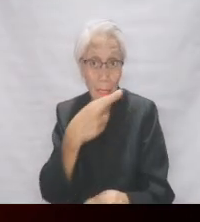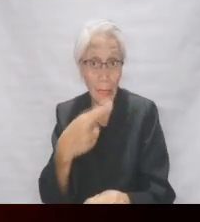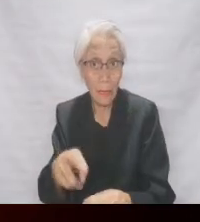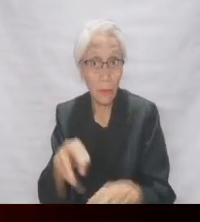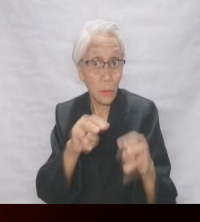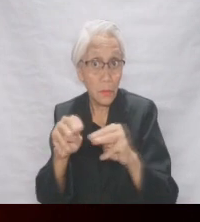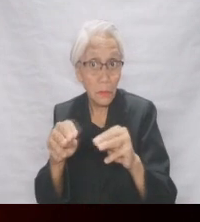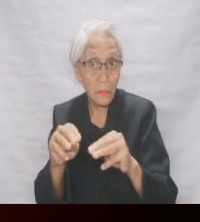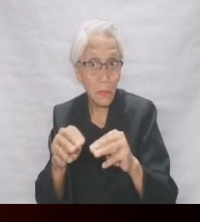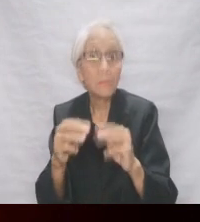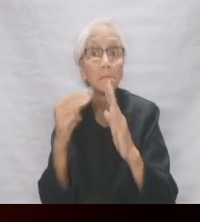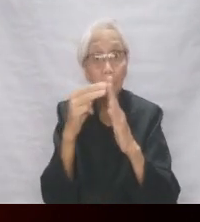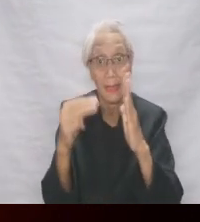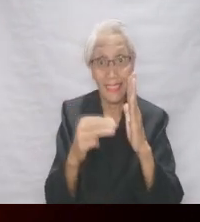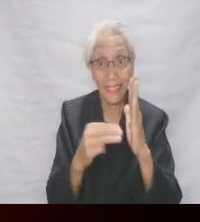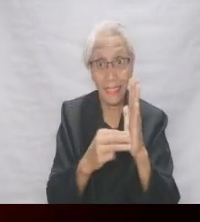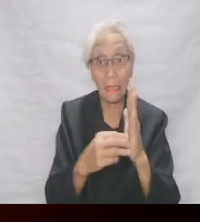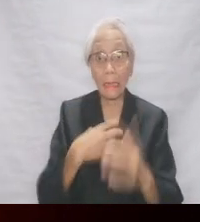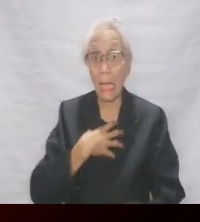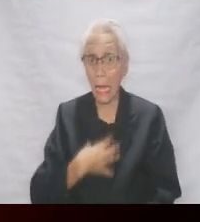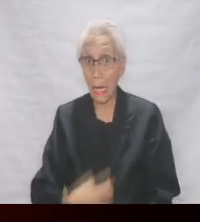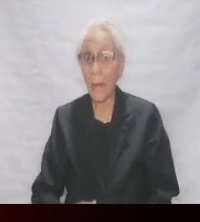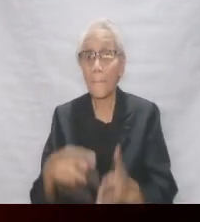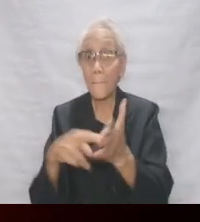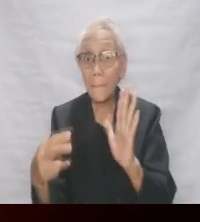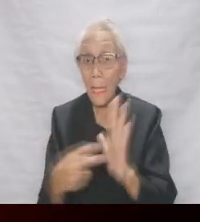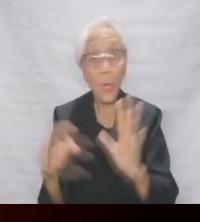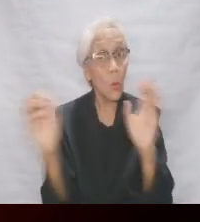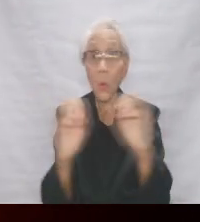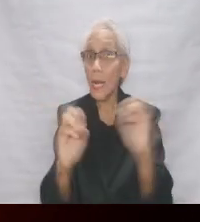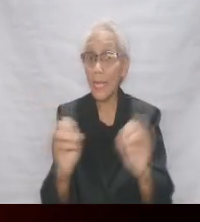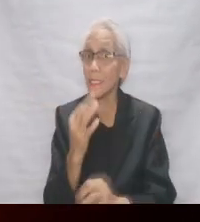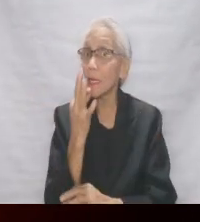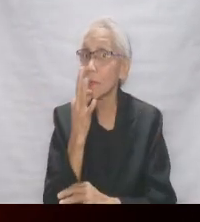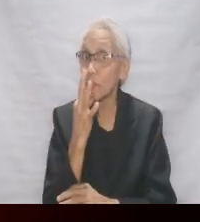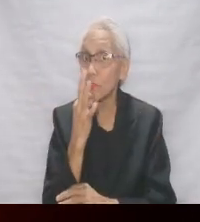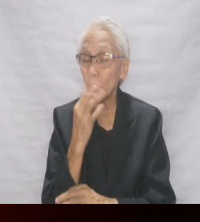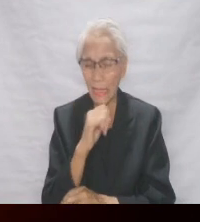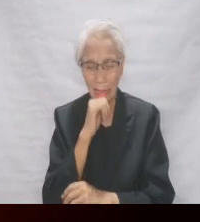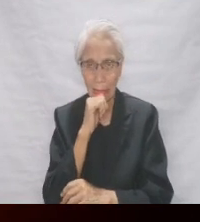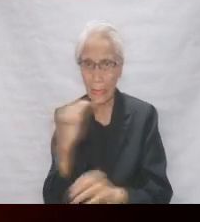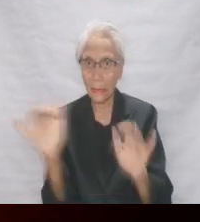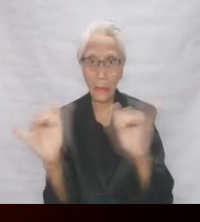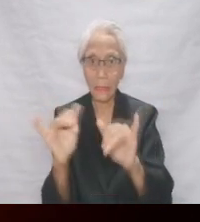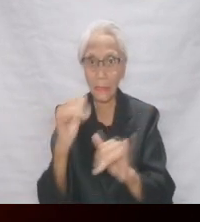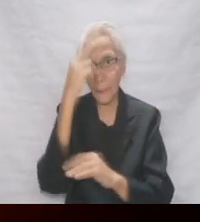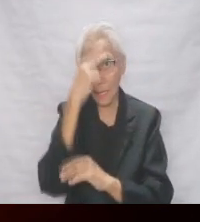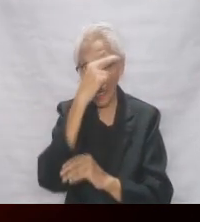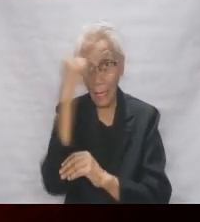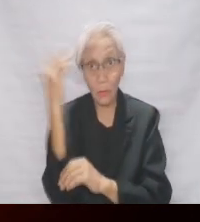use mandated hunger. That is, no food rule. Hindi tulad ng Catholic fasting